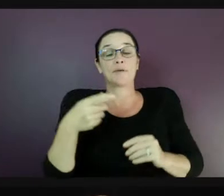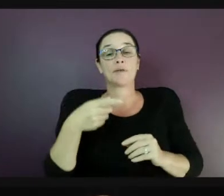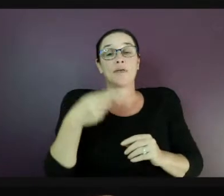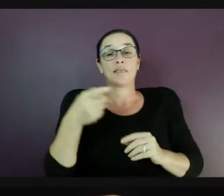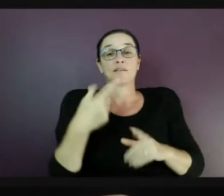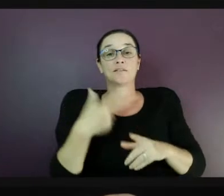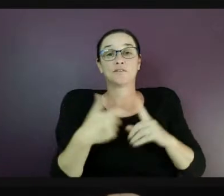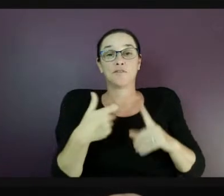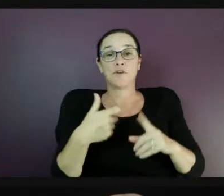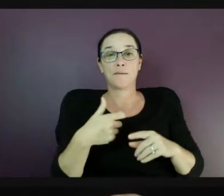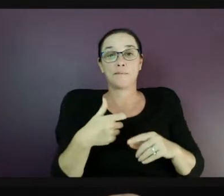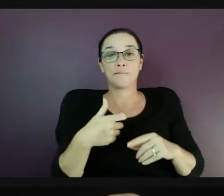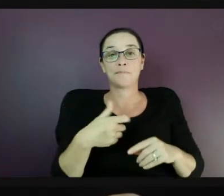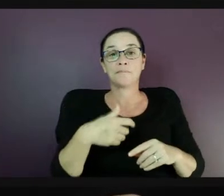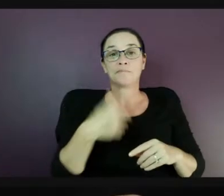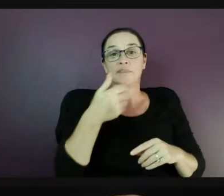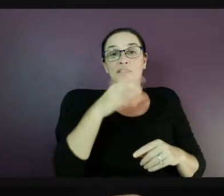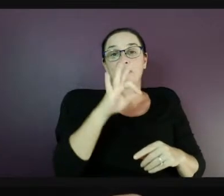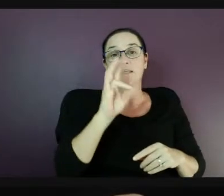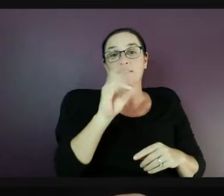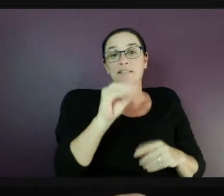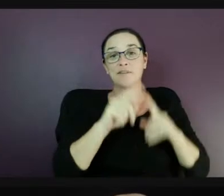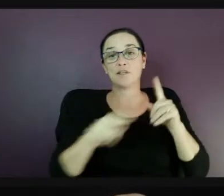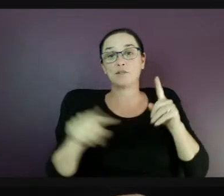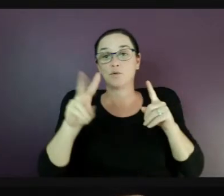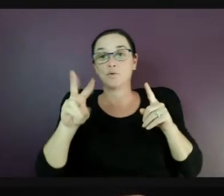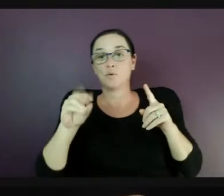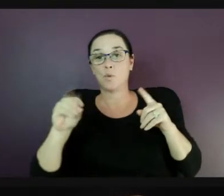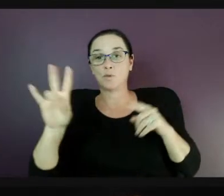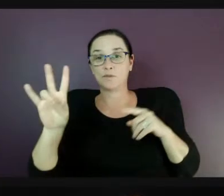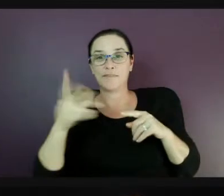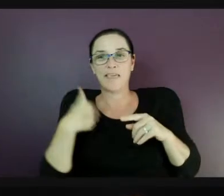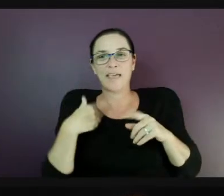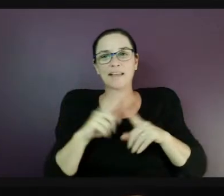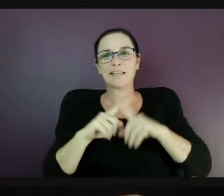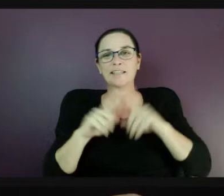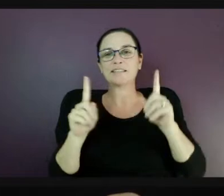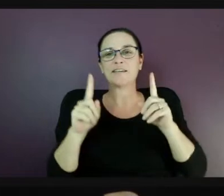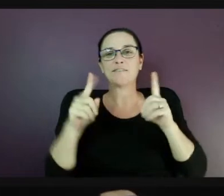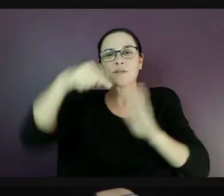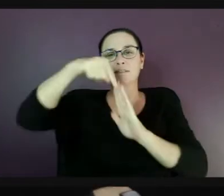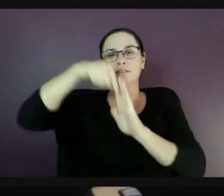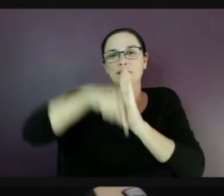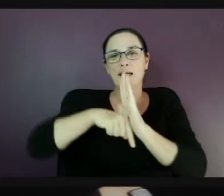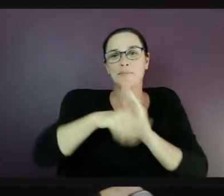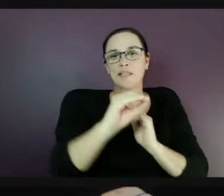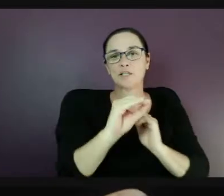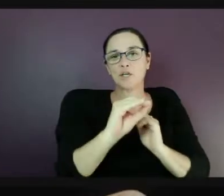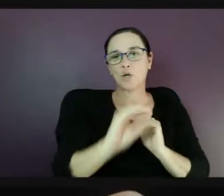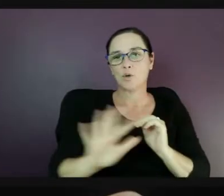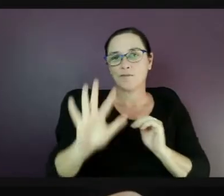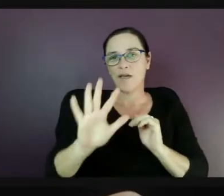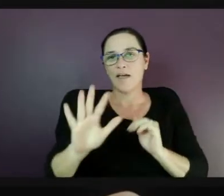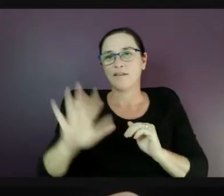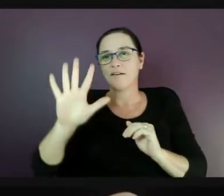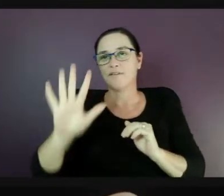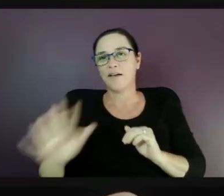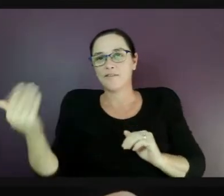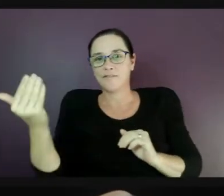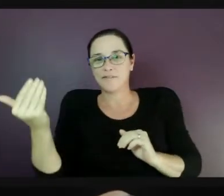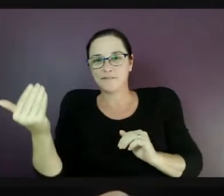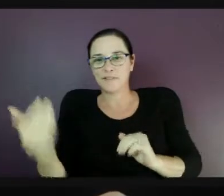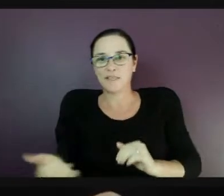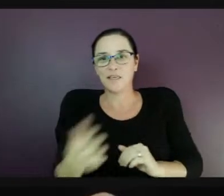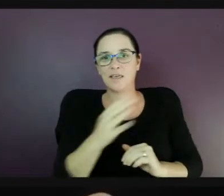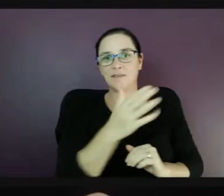to 2007, larger than 2.0, at different depths. So 0 to 5 kilometers, 5 to 15, 15 to 20, 20 to